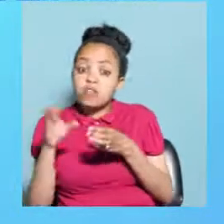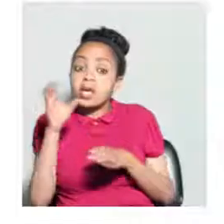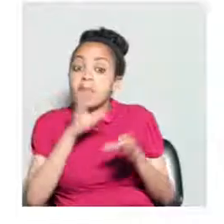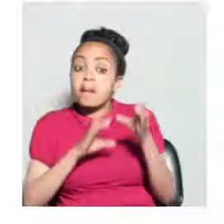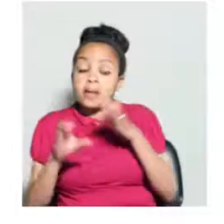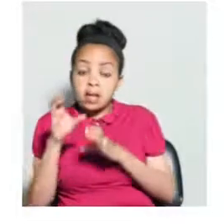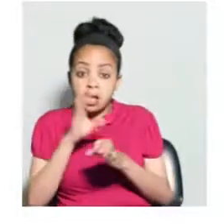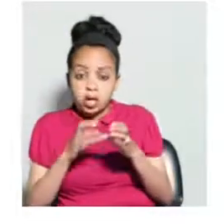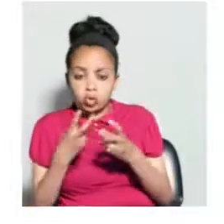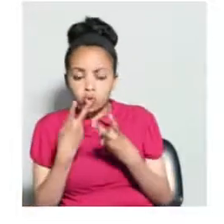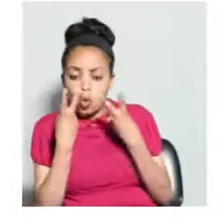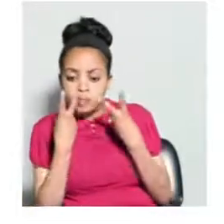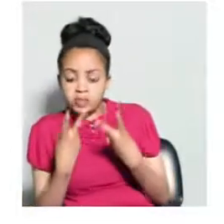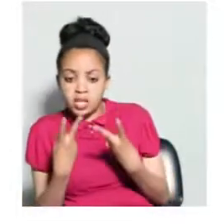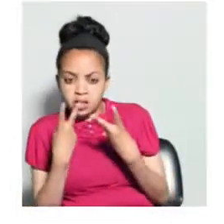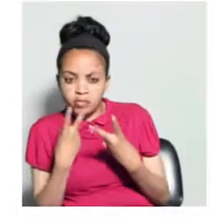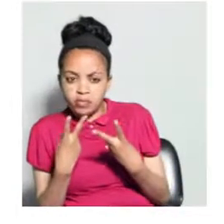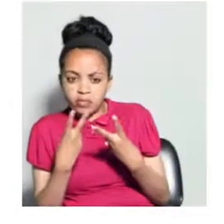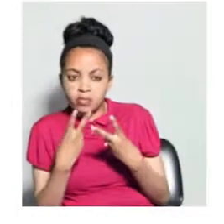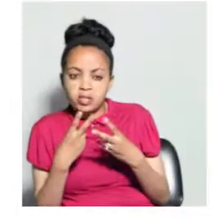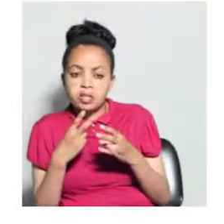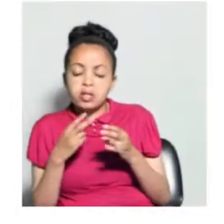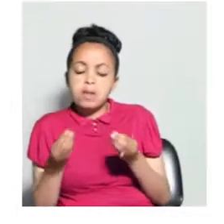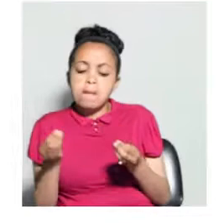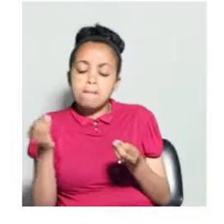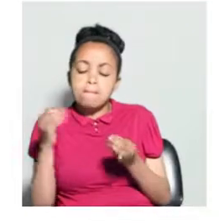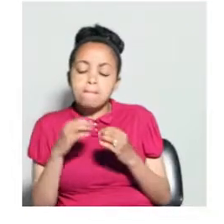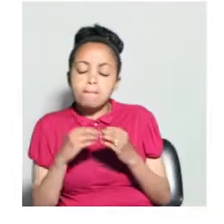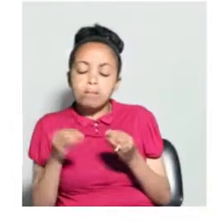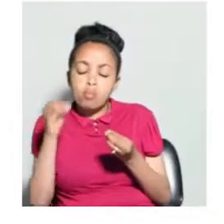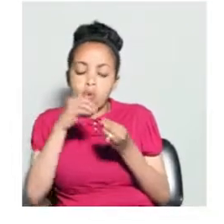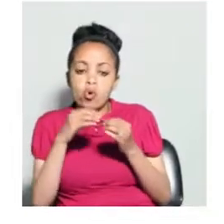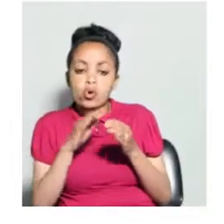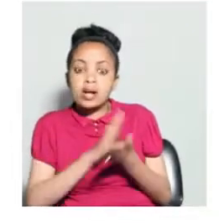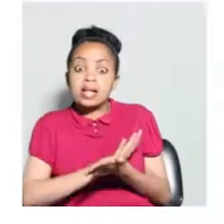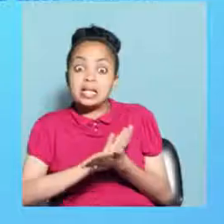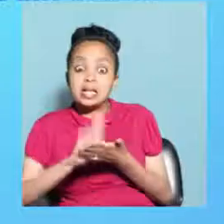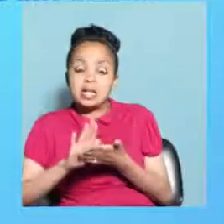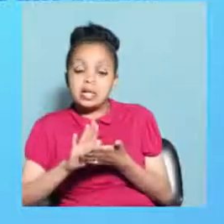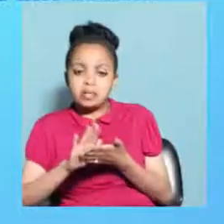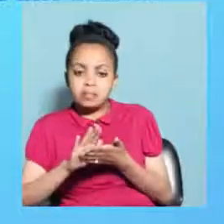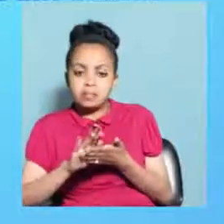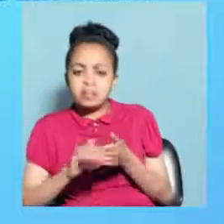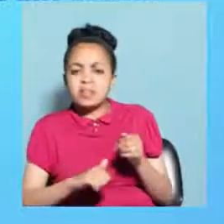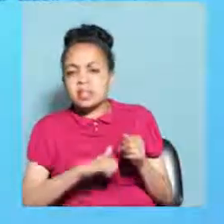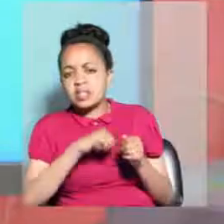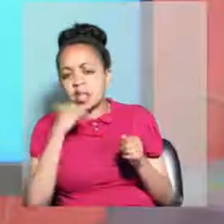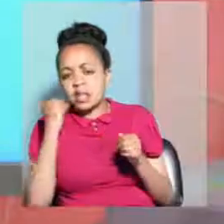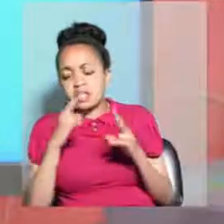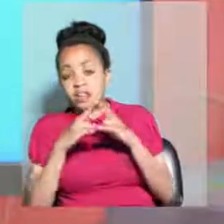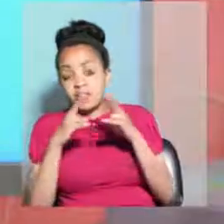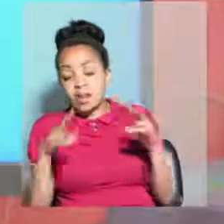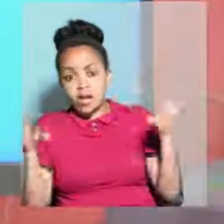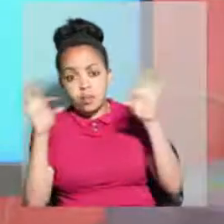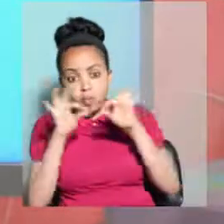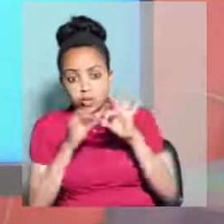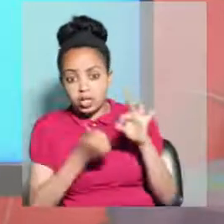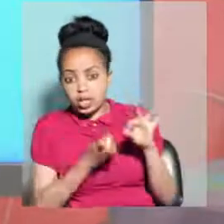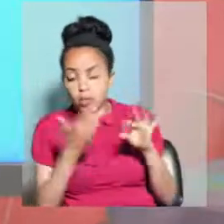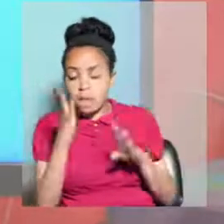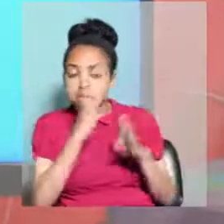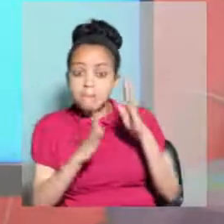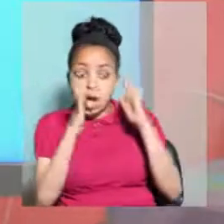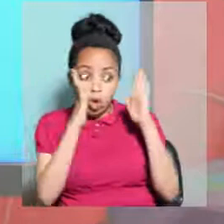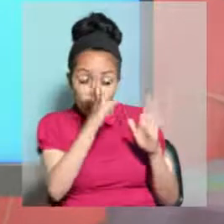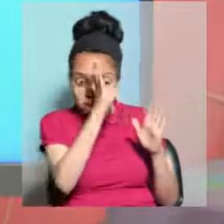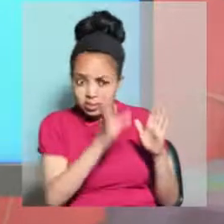is to observe a specimen more clearly here. The another very important tool that